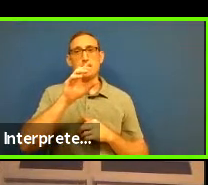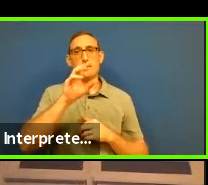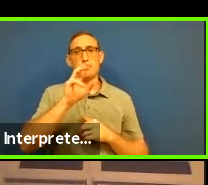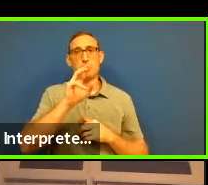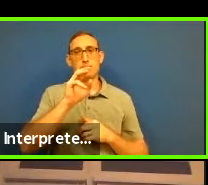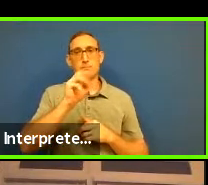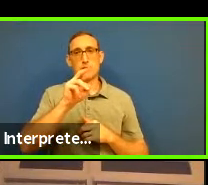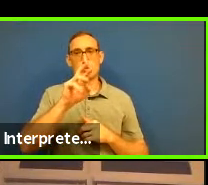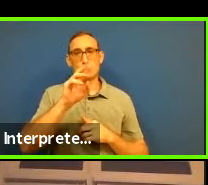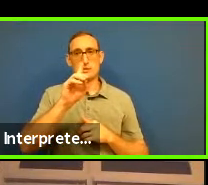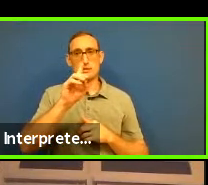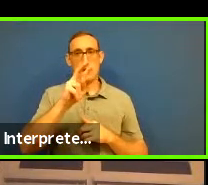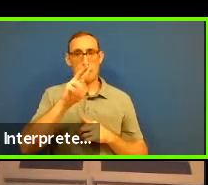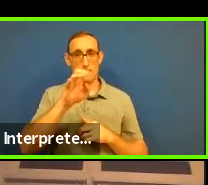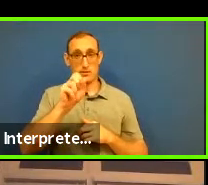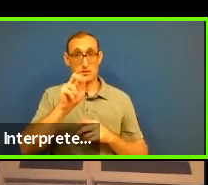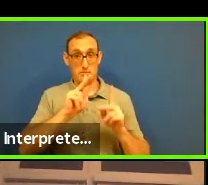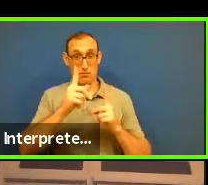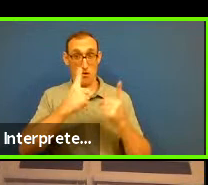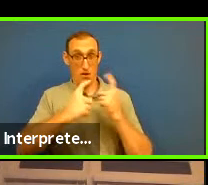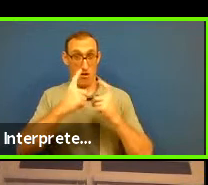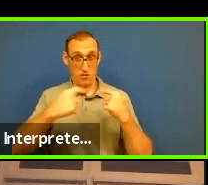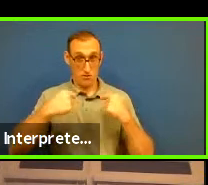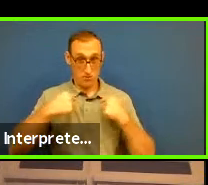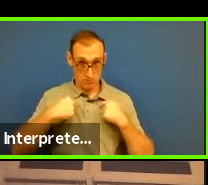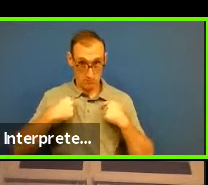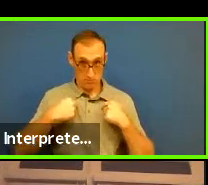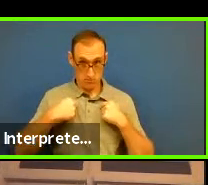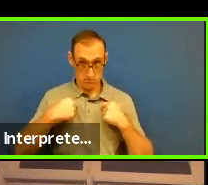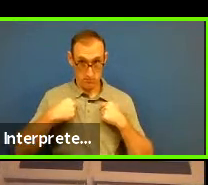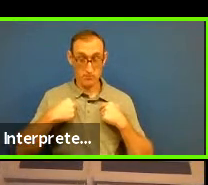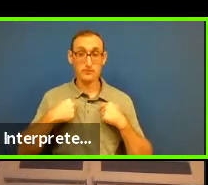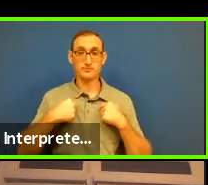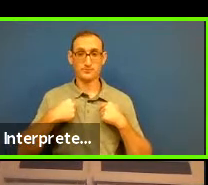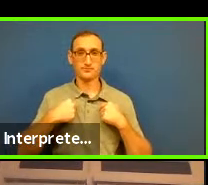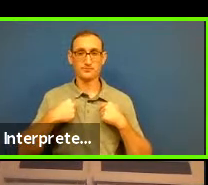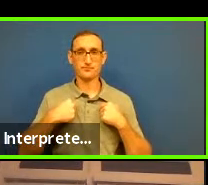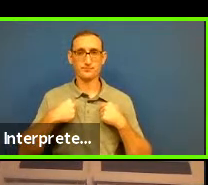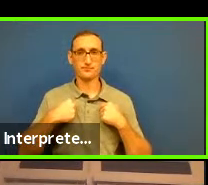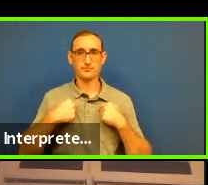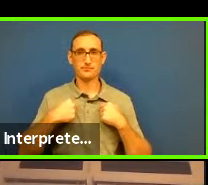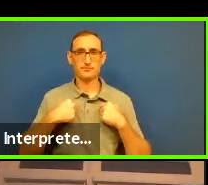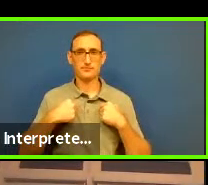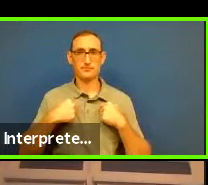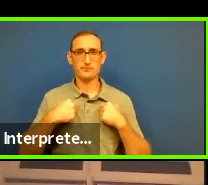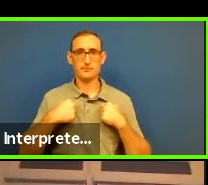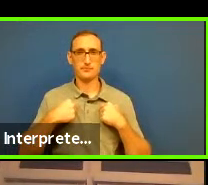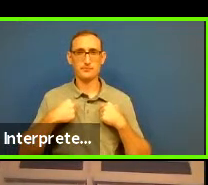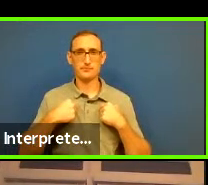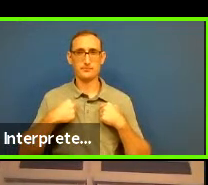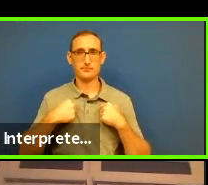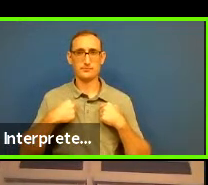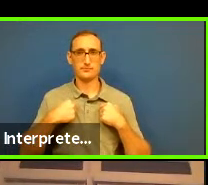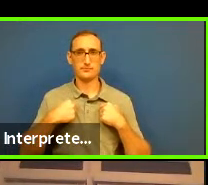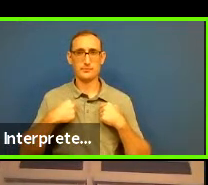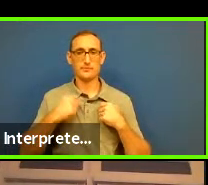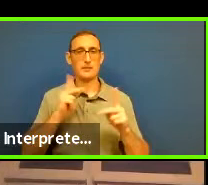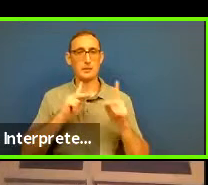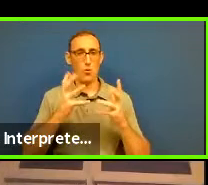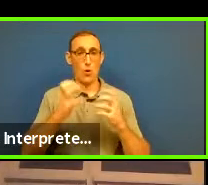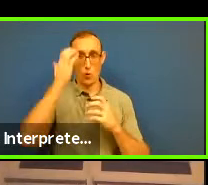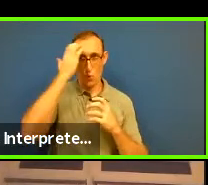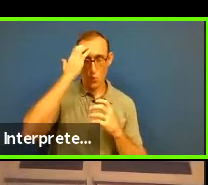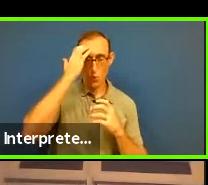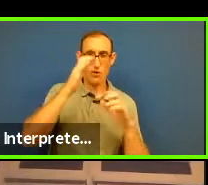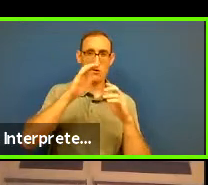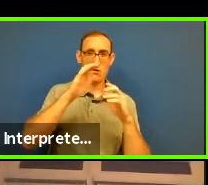what people are asking me is more about, people have a clear understanding, I think, or clearer understanding about what the classroom environment looks